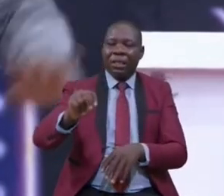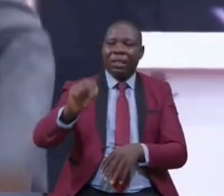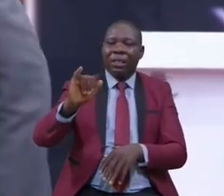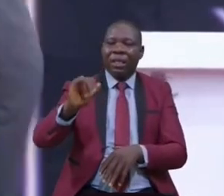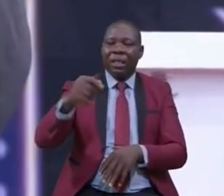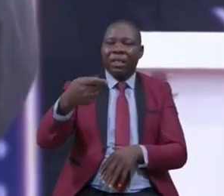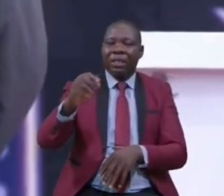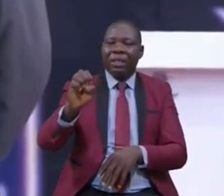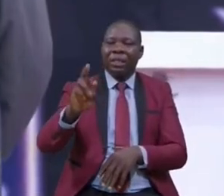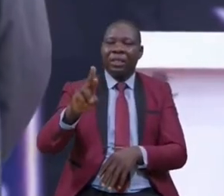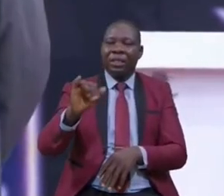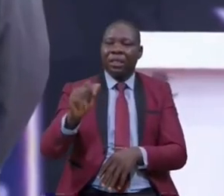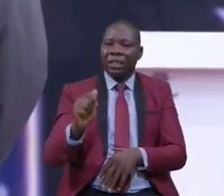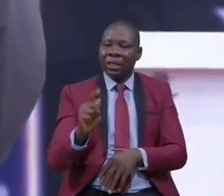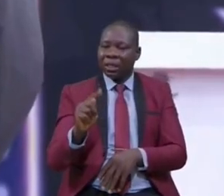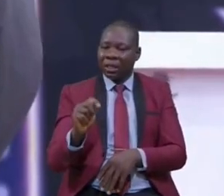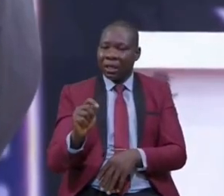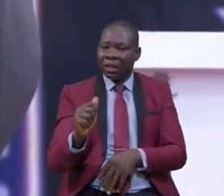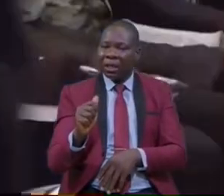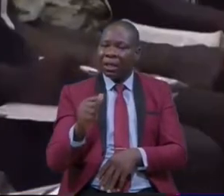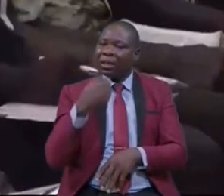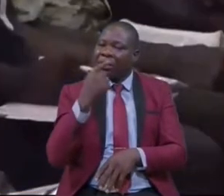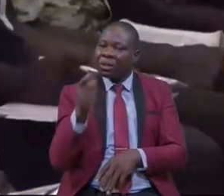education?" I said, "No way, sir."